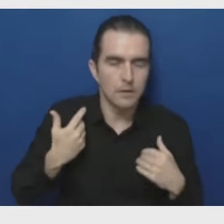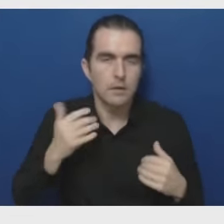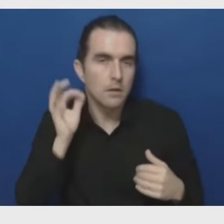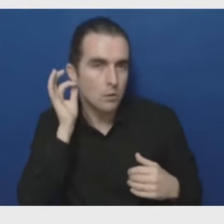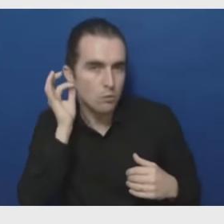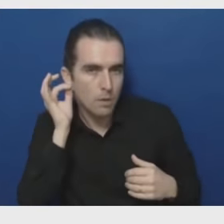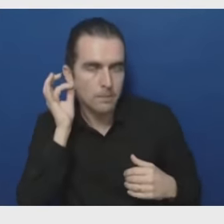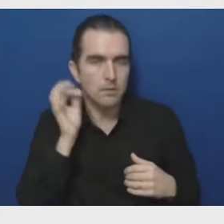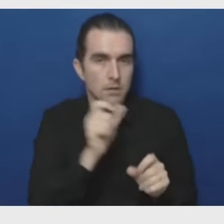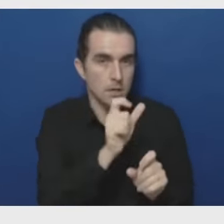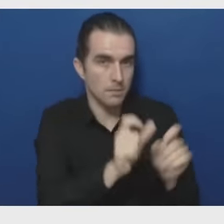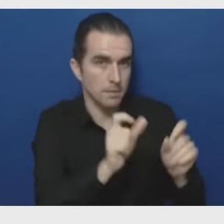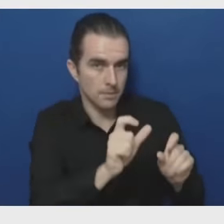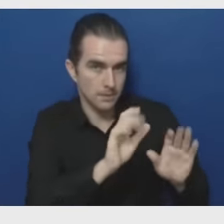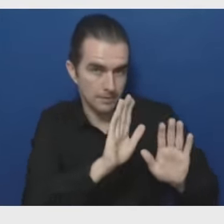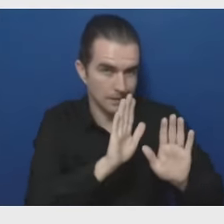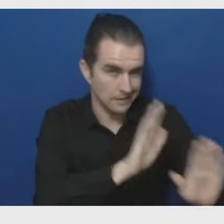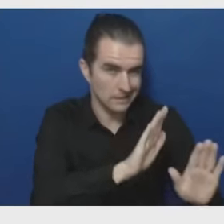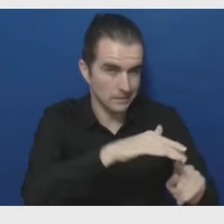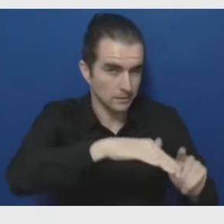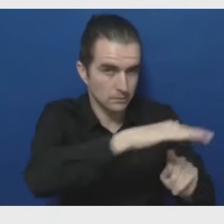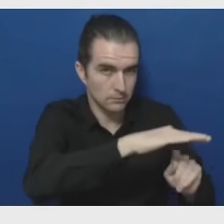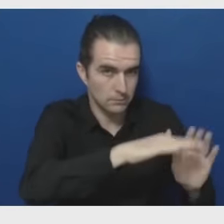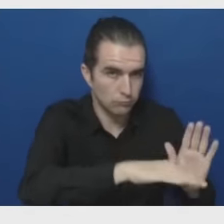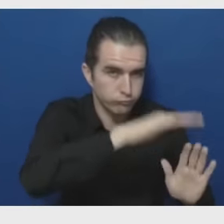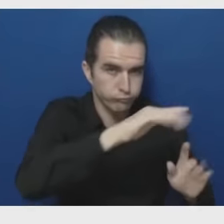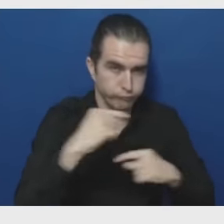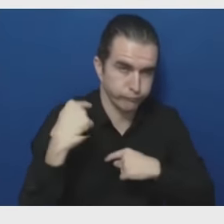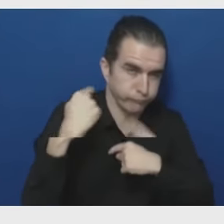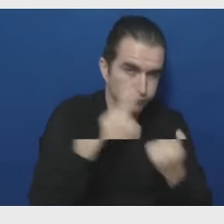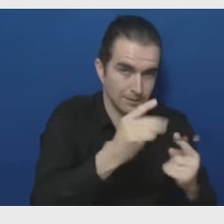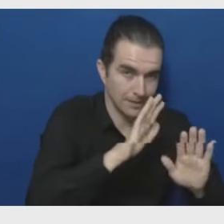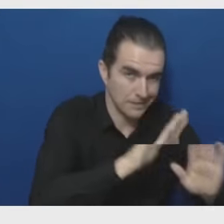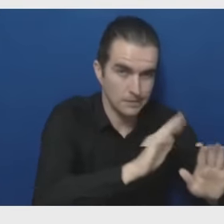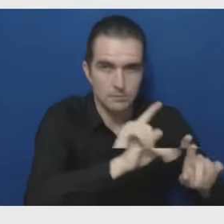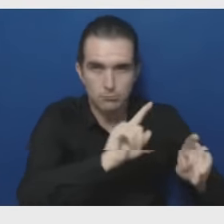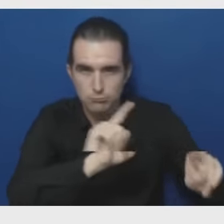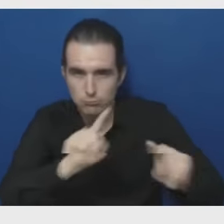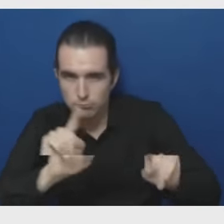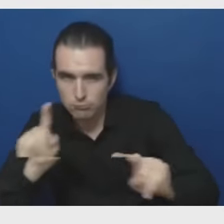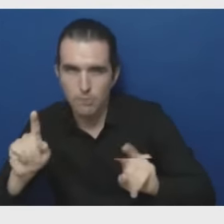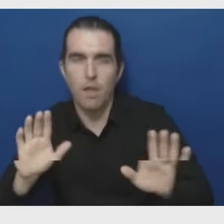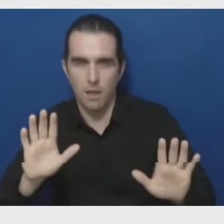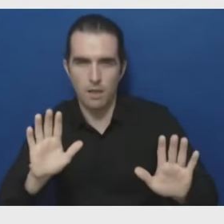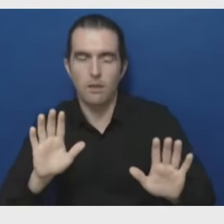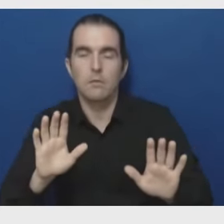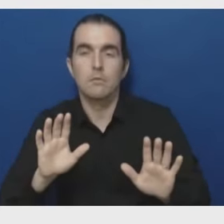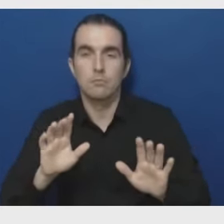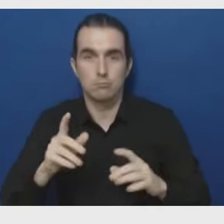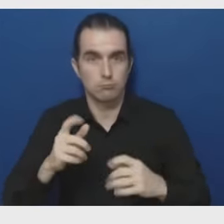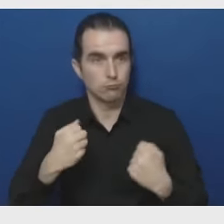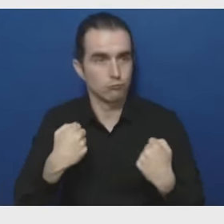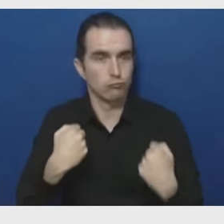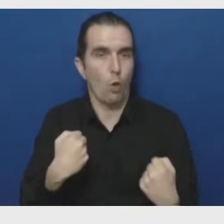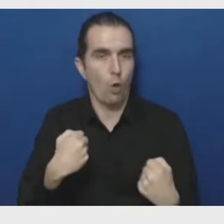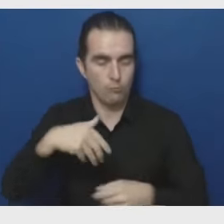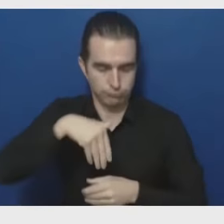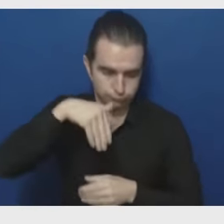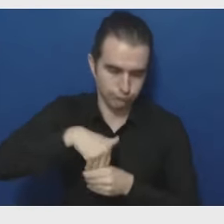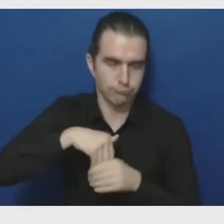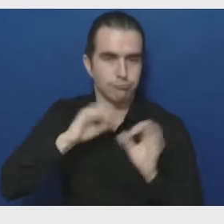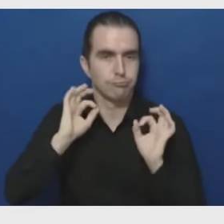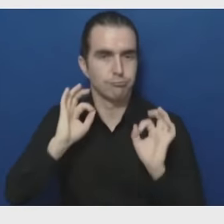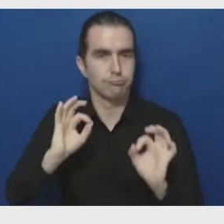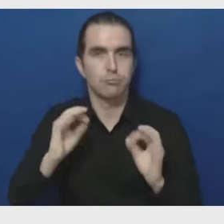the community of nations. And importantly, it should be within the circles of exactly who honors their